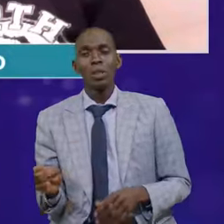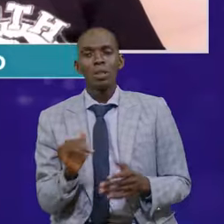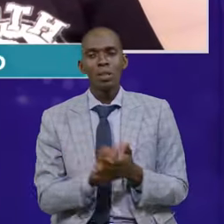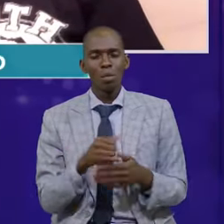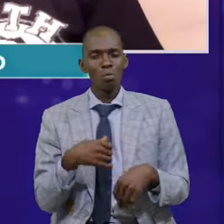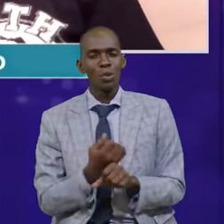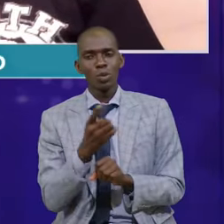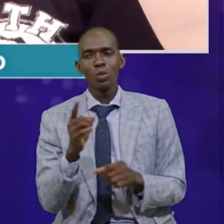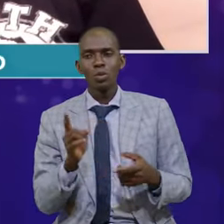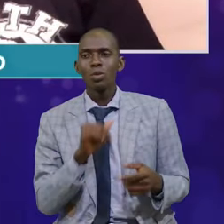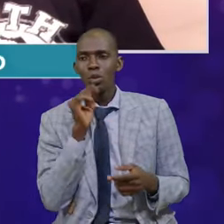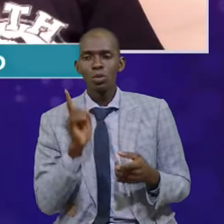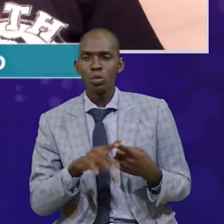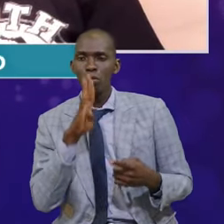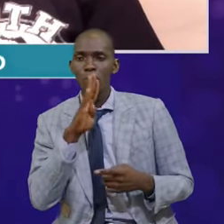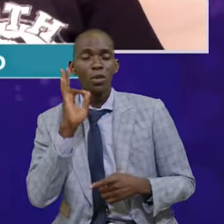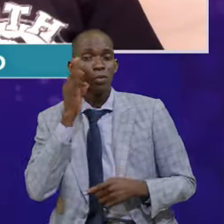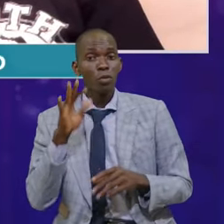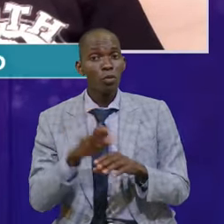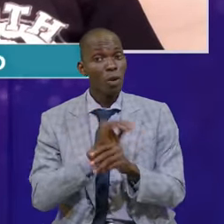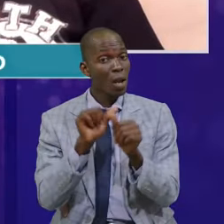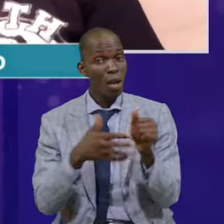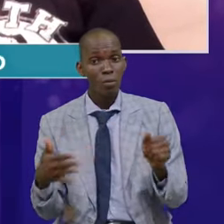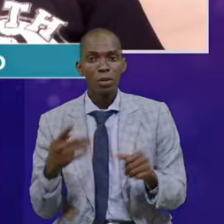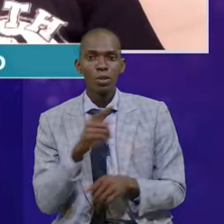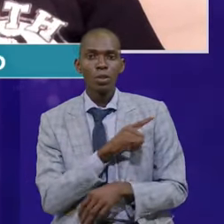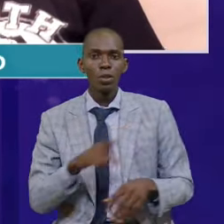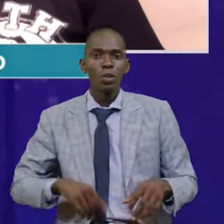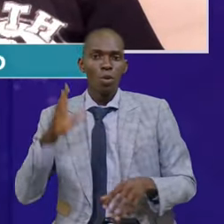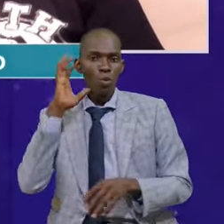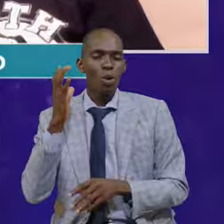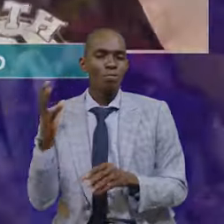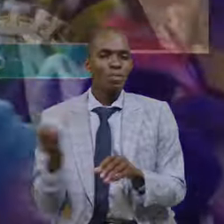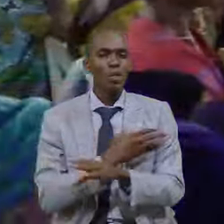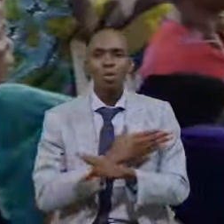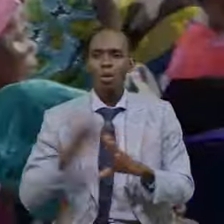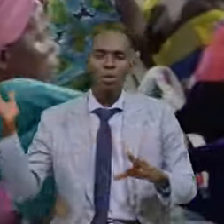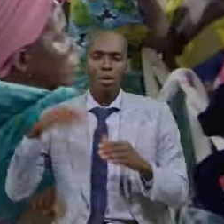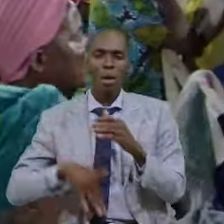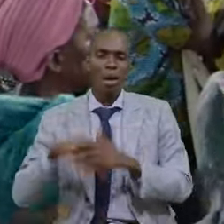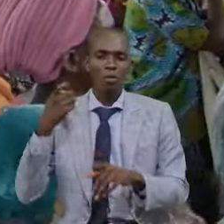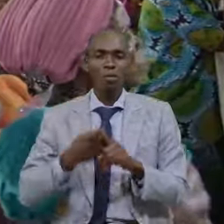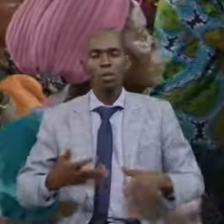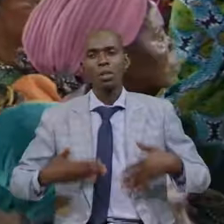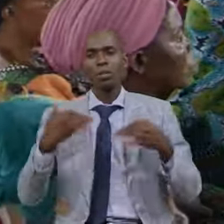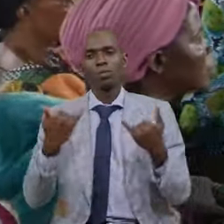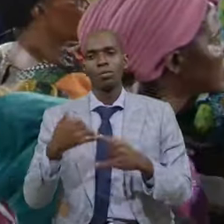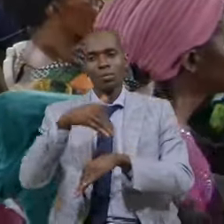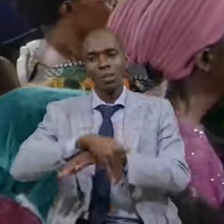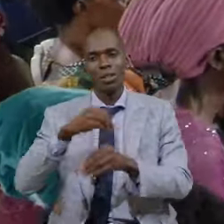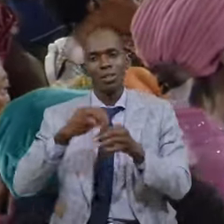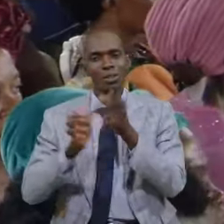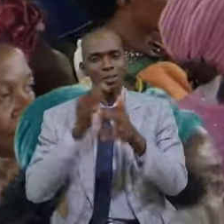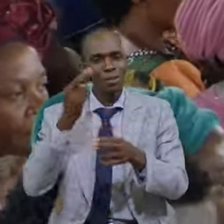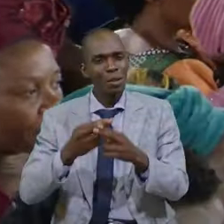worthless, everything, the Lord will wipe out of your life tonight in Jesus' name. I need a good,